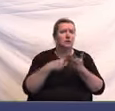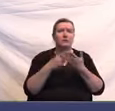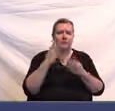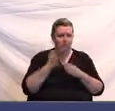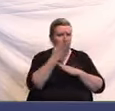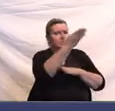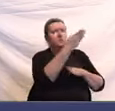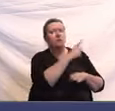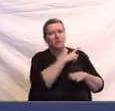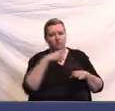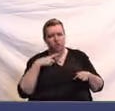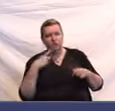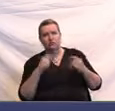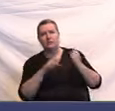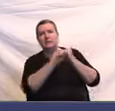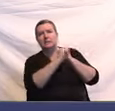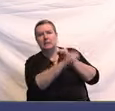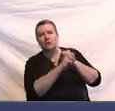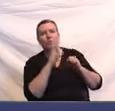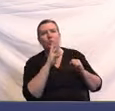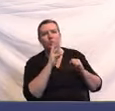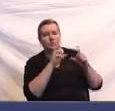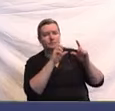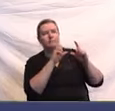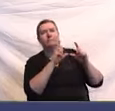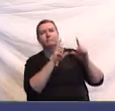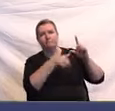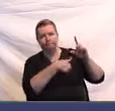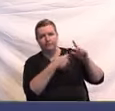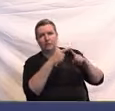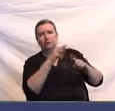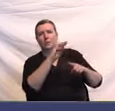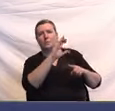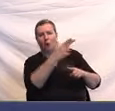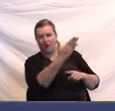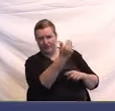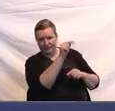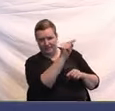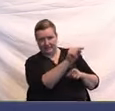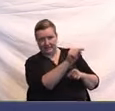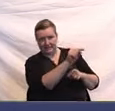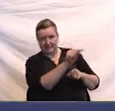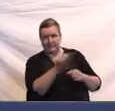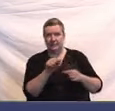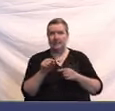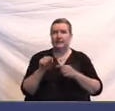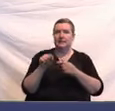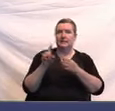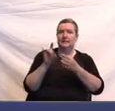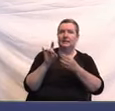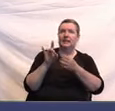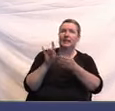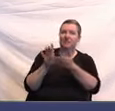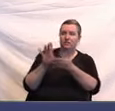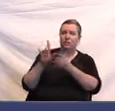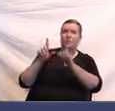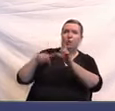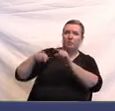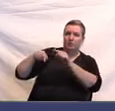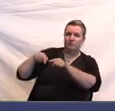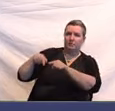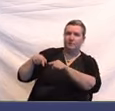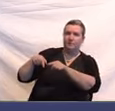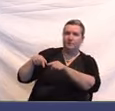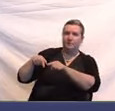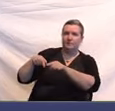extend the water shutoff moratorium until March 15th. The eviction moratorium phases out on January 1st, according to the legislation that